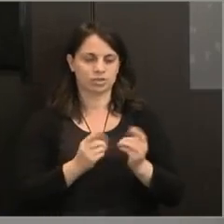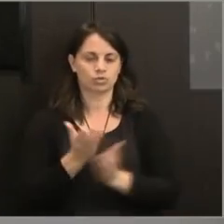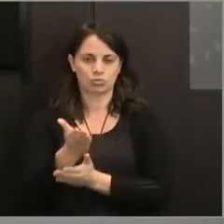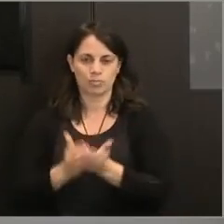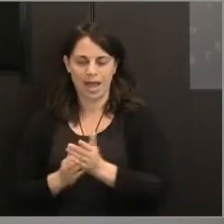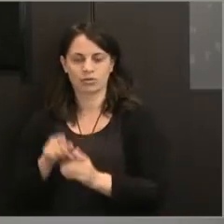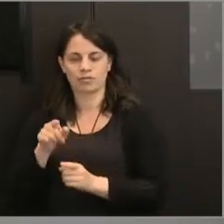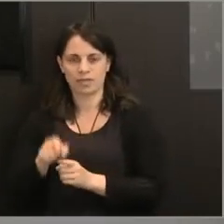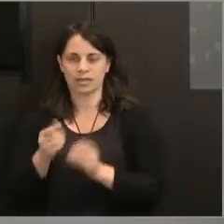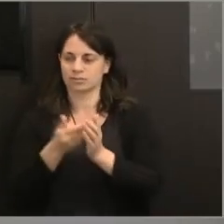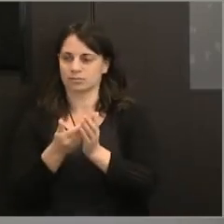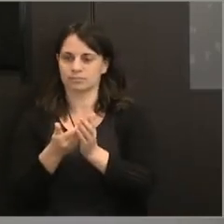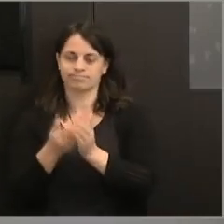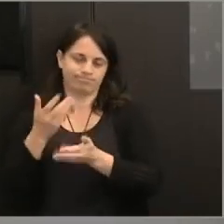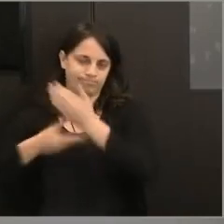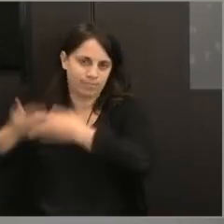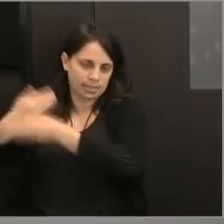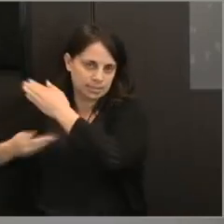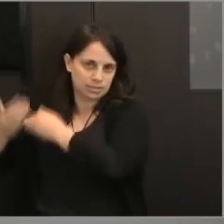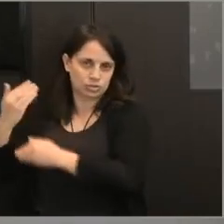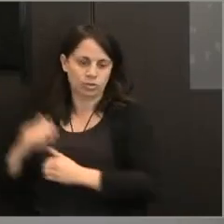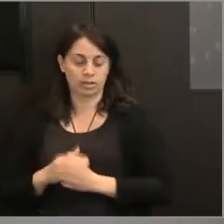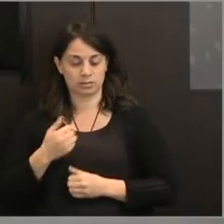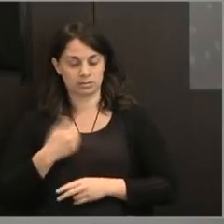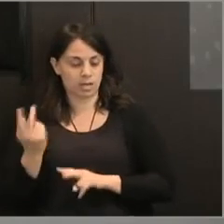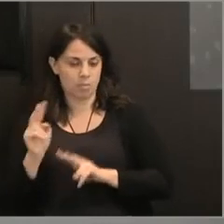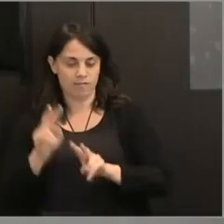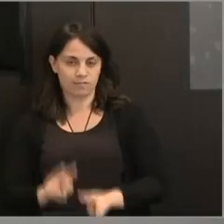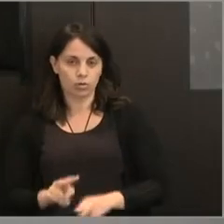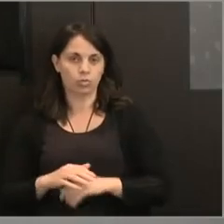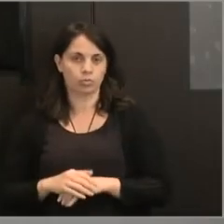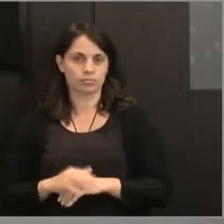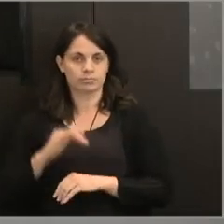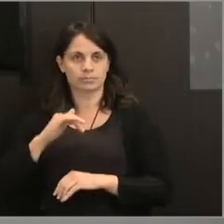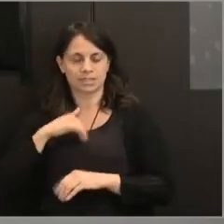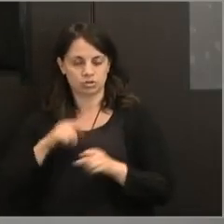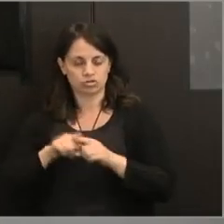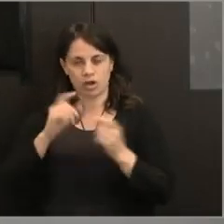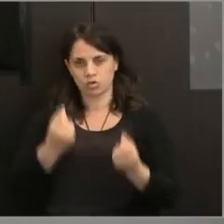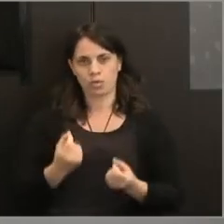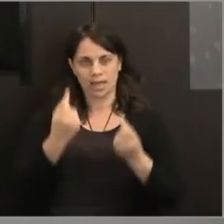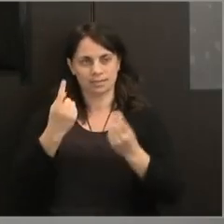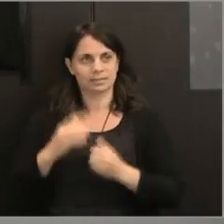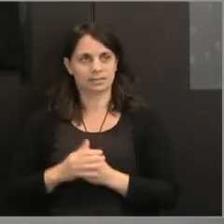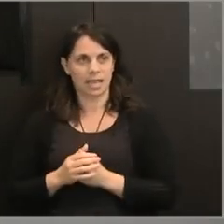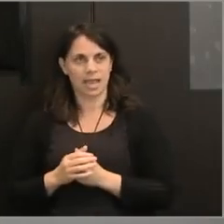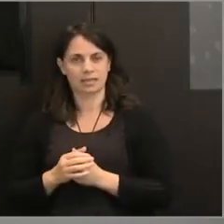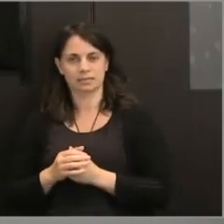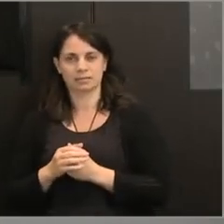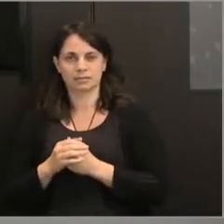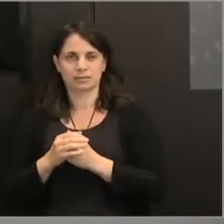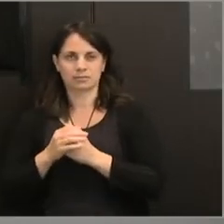history, and in my view, cannot be understood without some recognition of the forces and